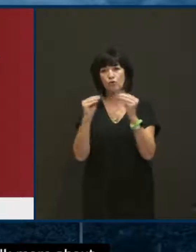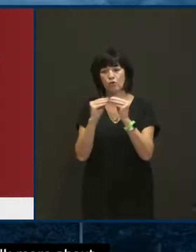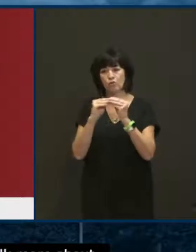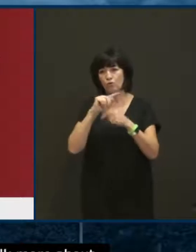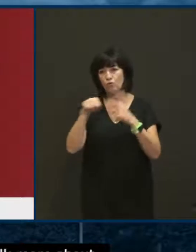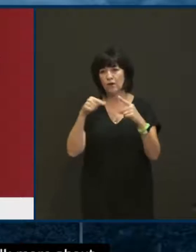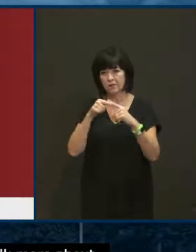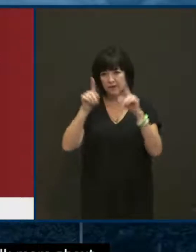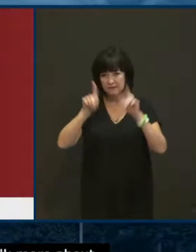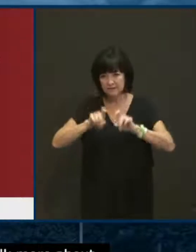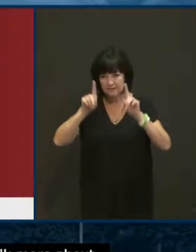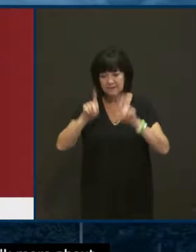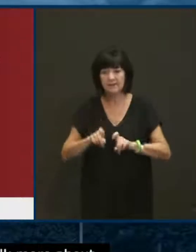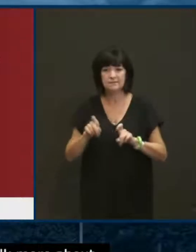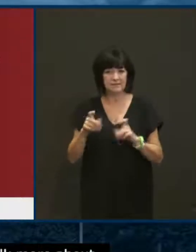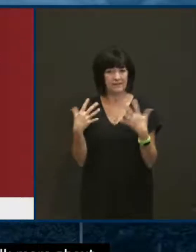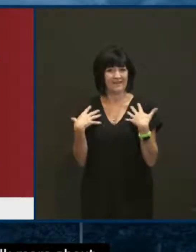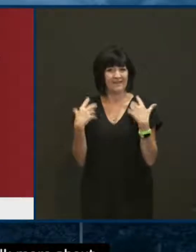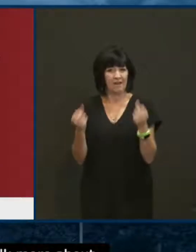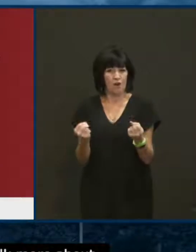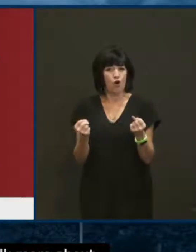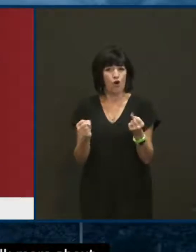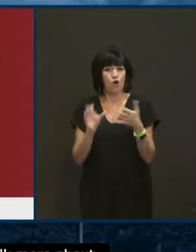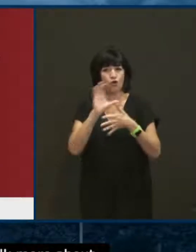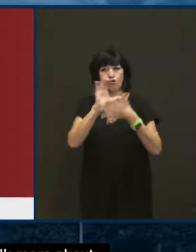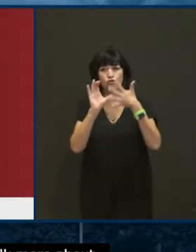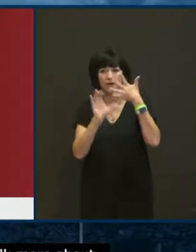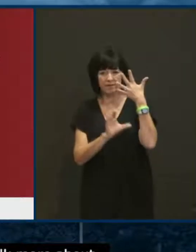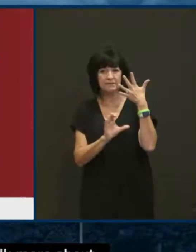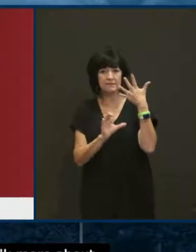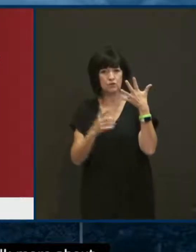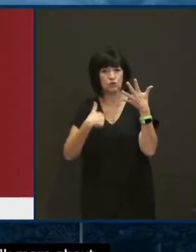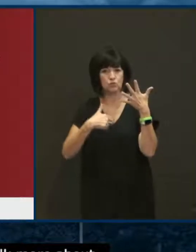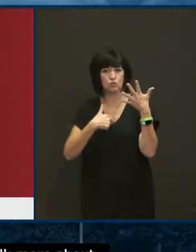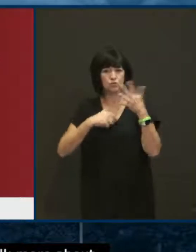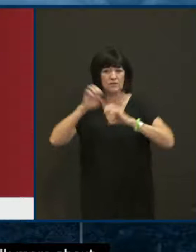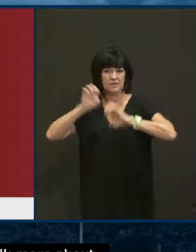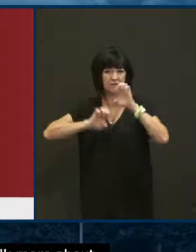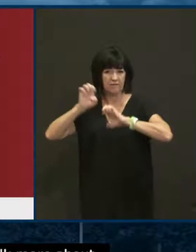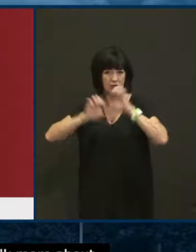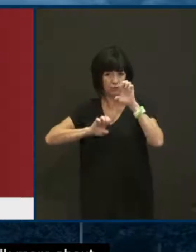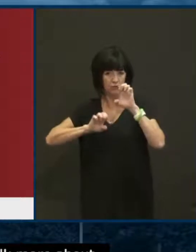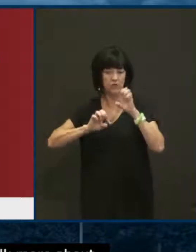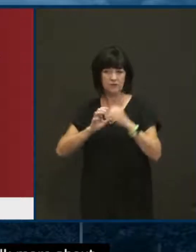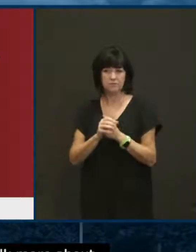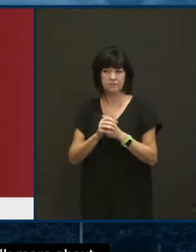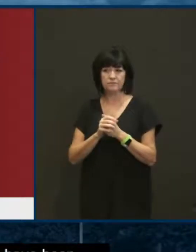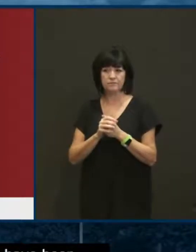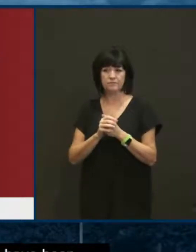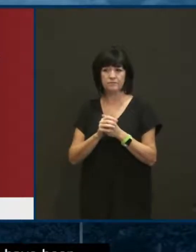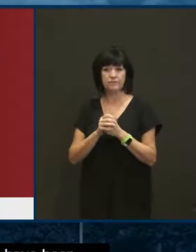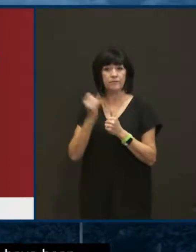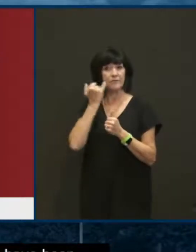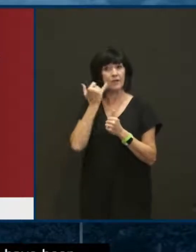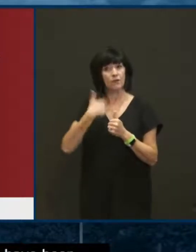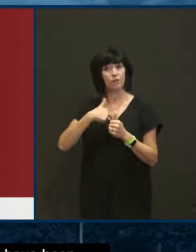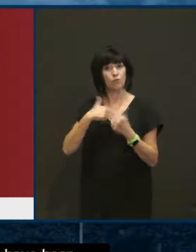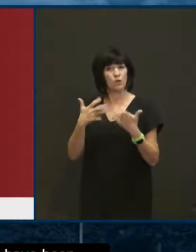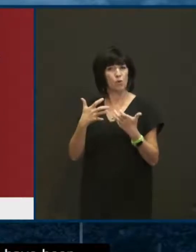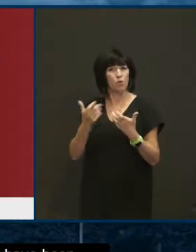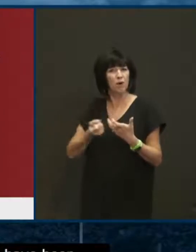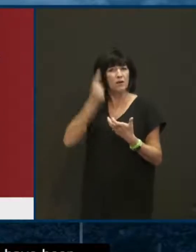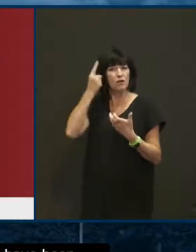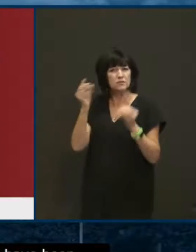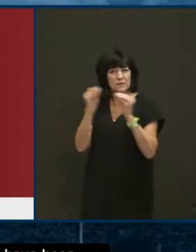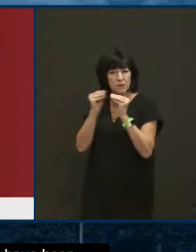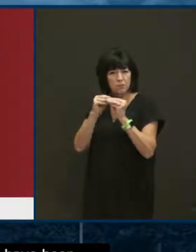those health criteria that we've been evaluating so that we have achieve a greater understanding of the health